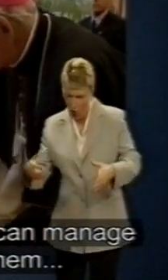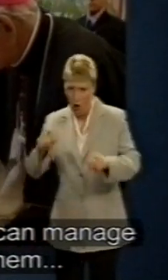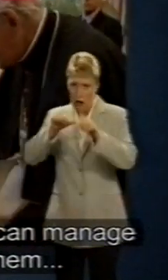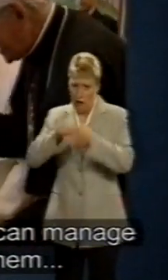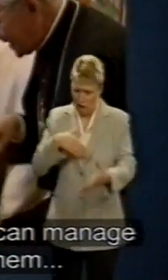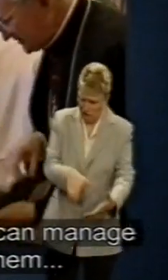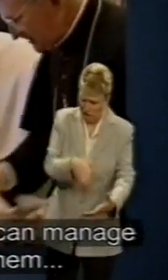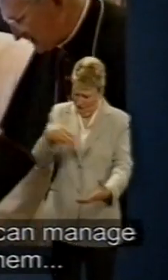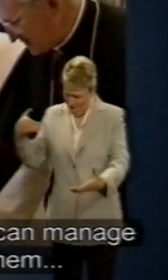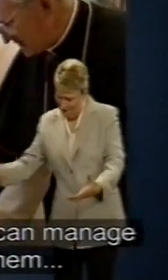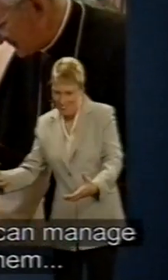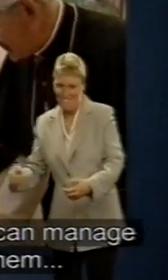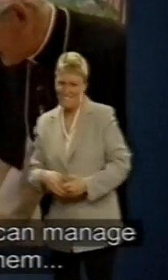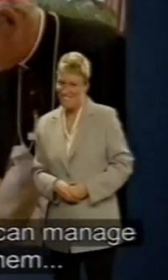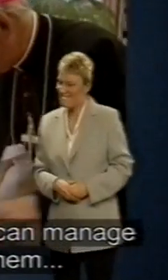We've managed to untangle them.